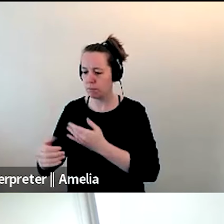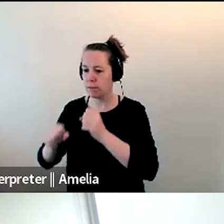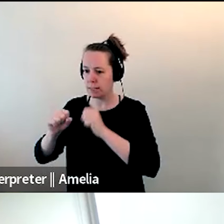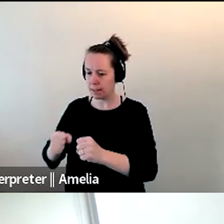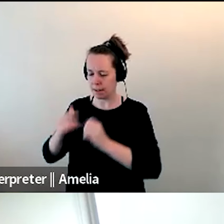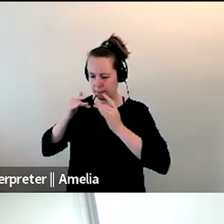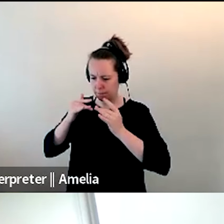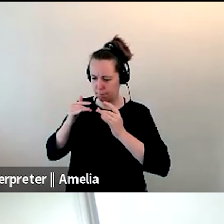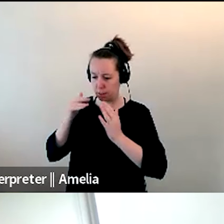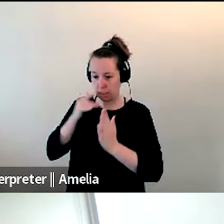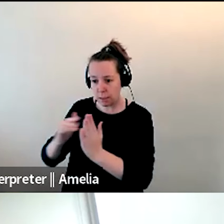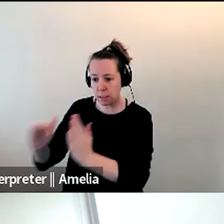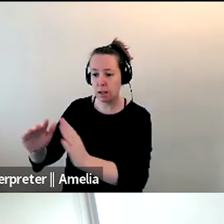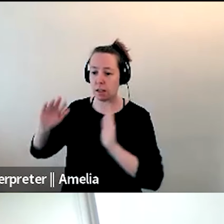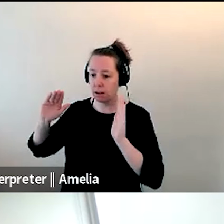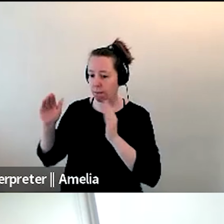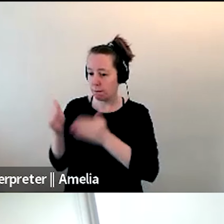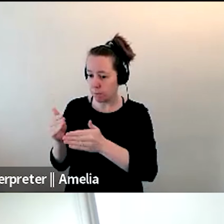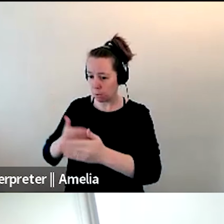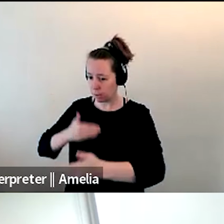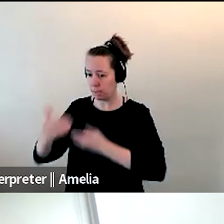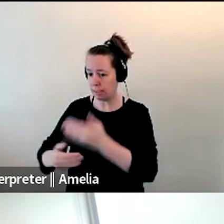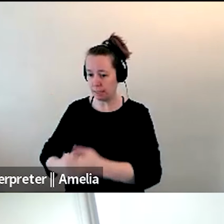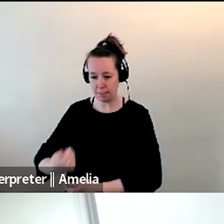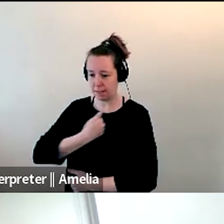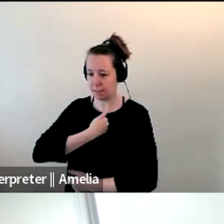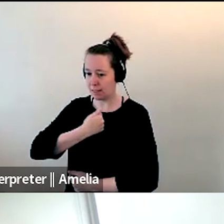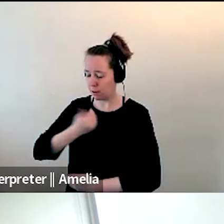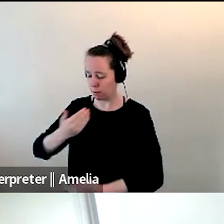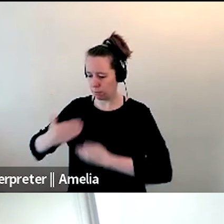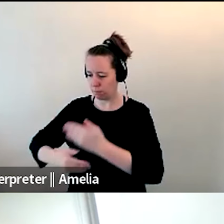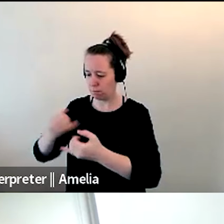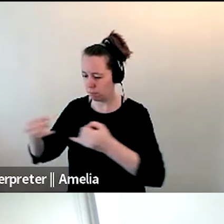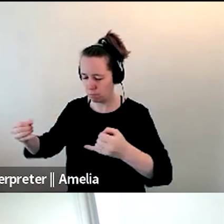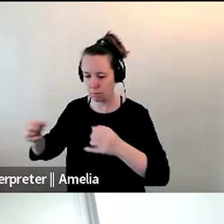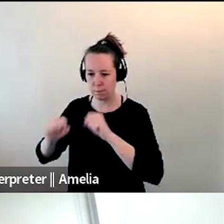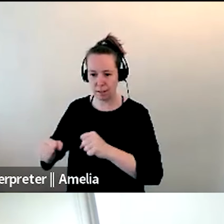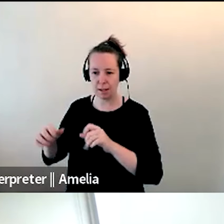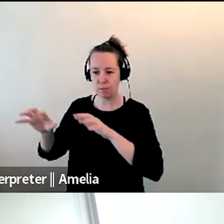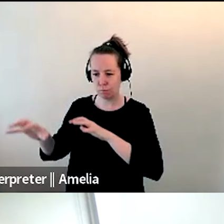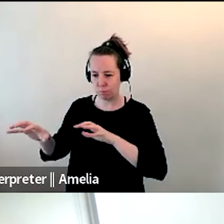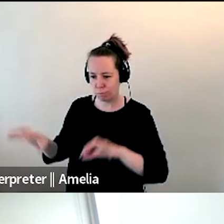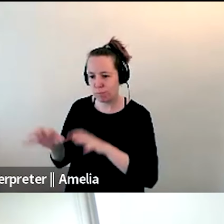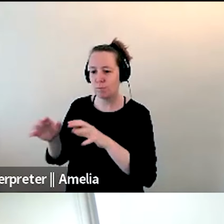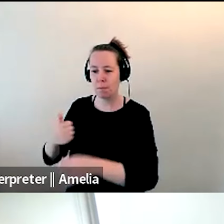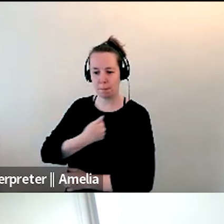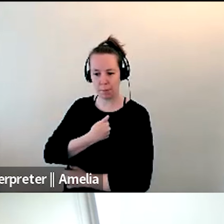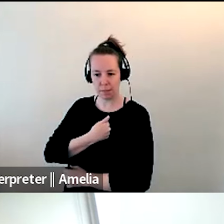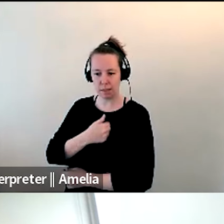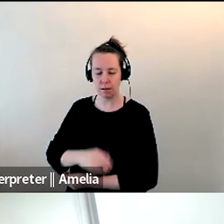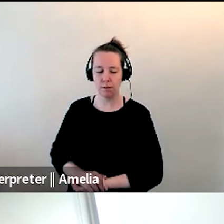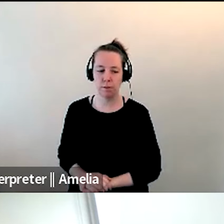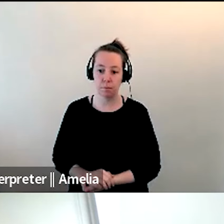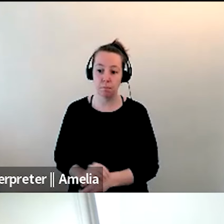PhD program, a lot of it is really self-motivation and getting things done by your own deadlines. And in terms of the people focused, I love working